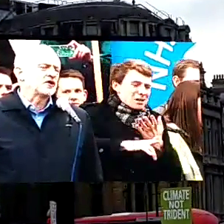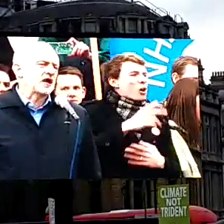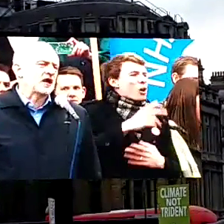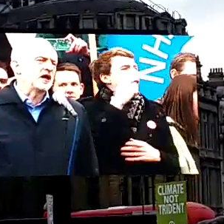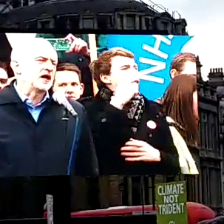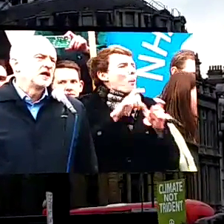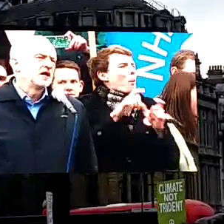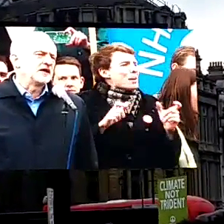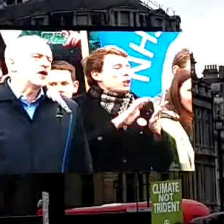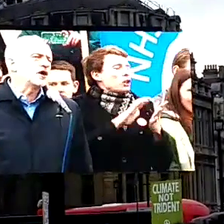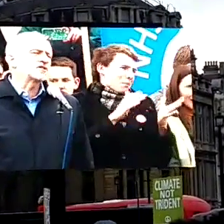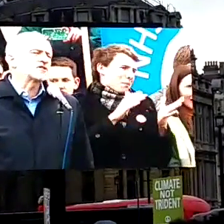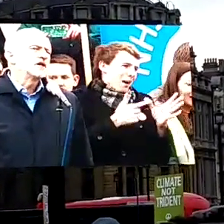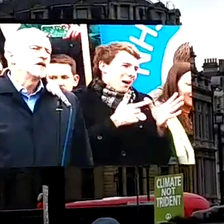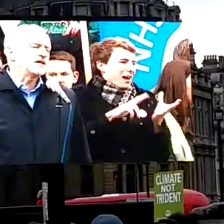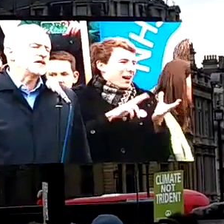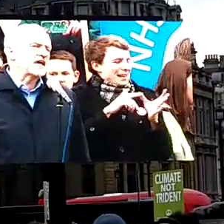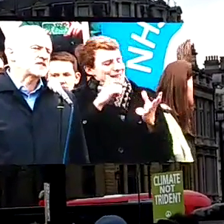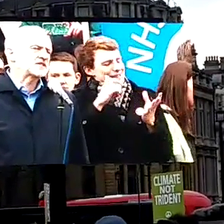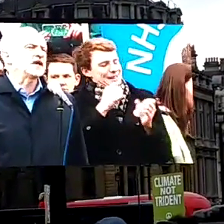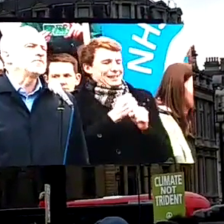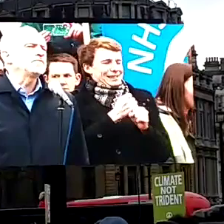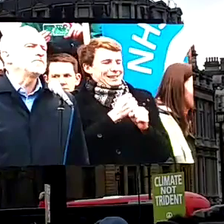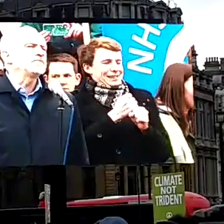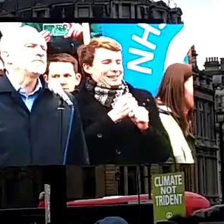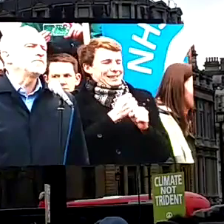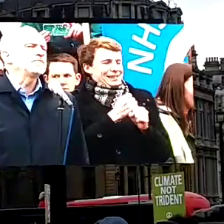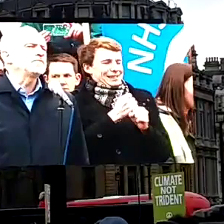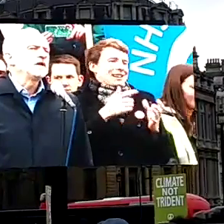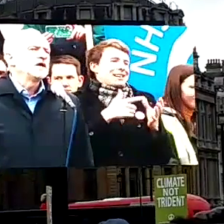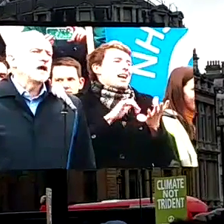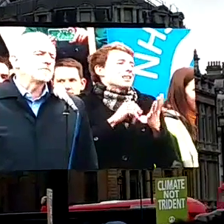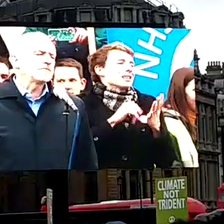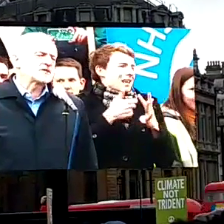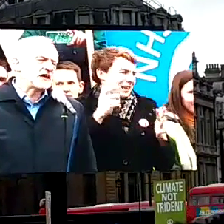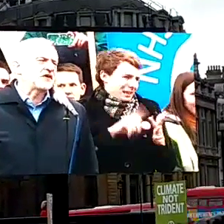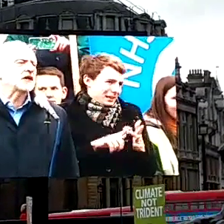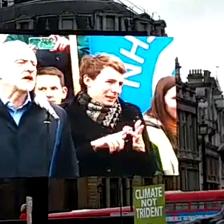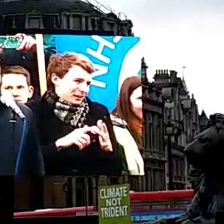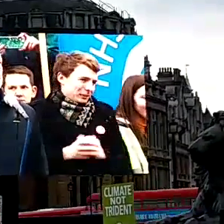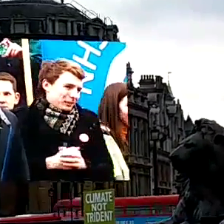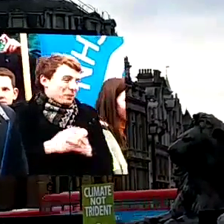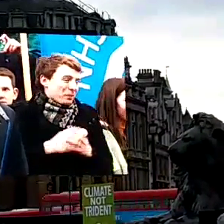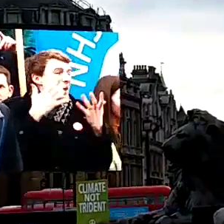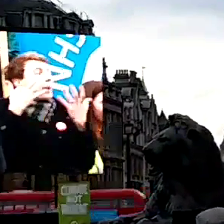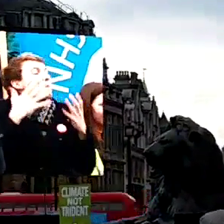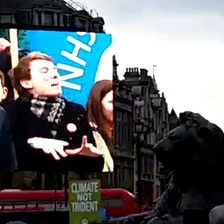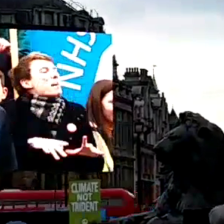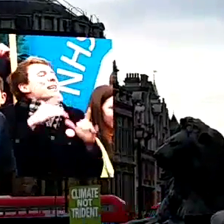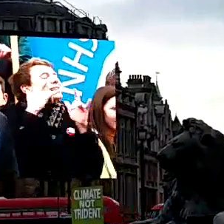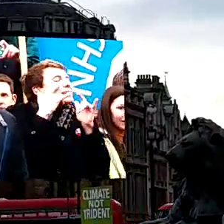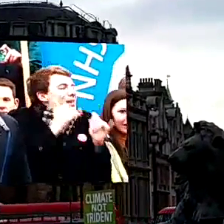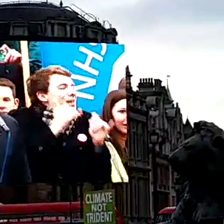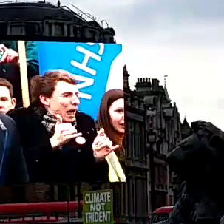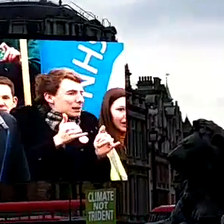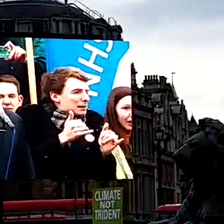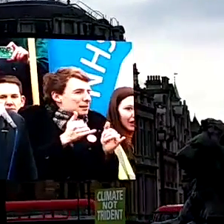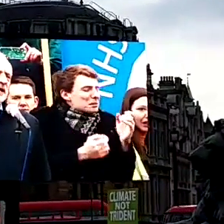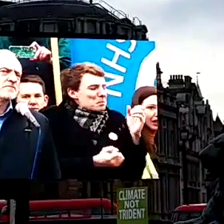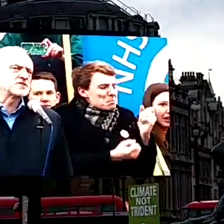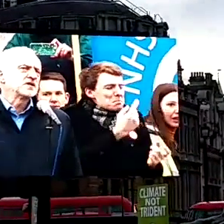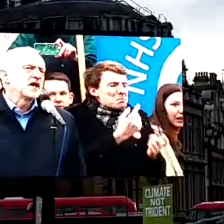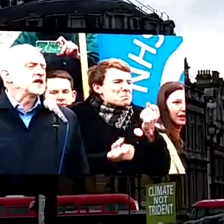in Hiroshima. And used in testing in the Pacific and other places.